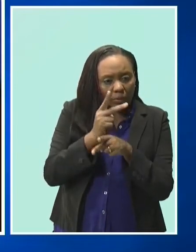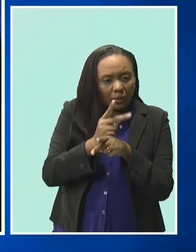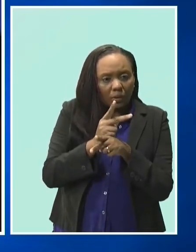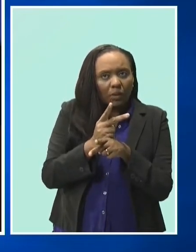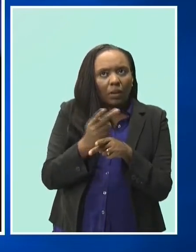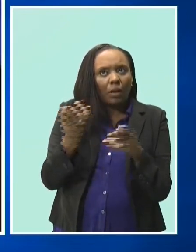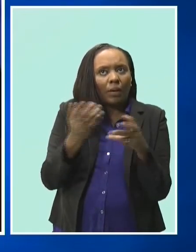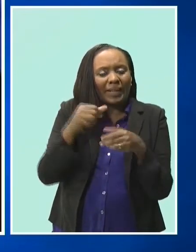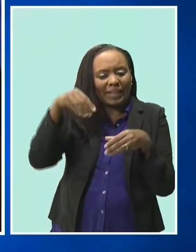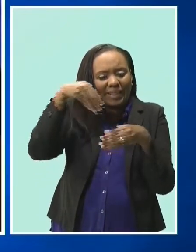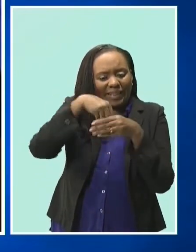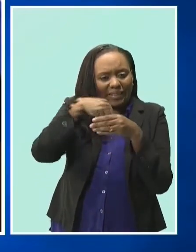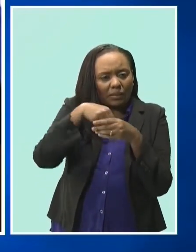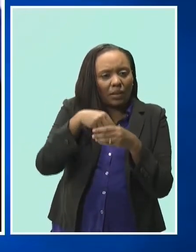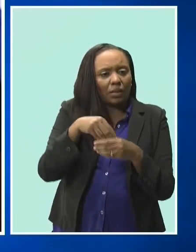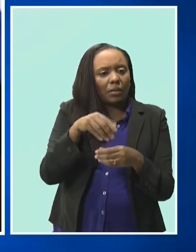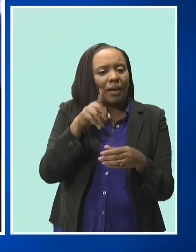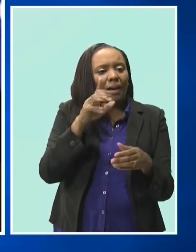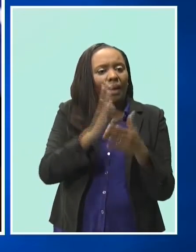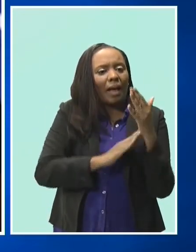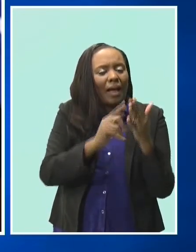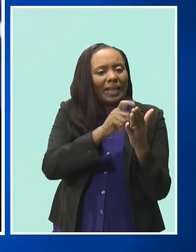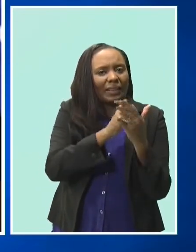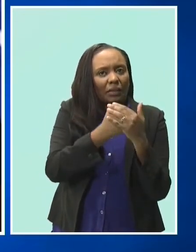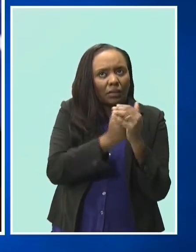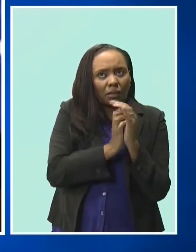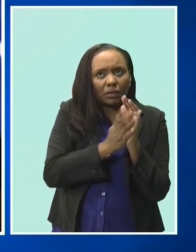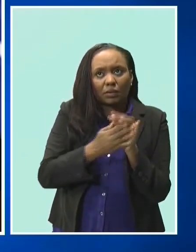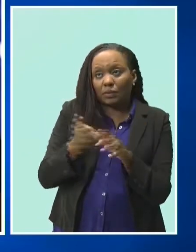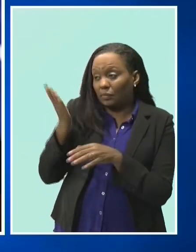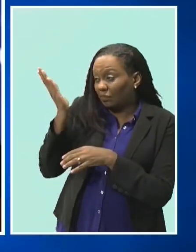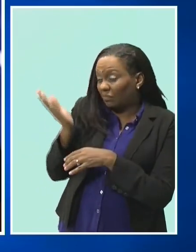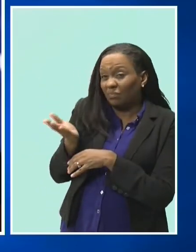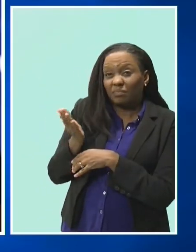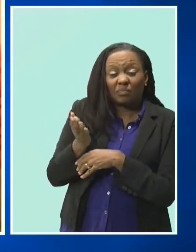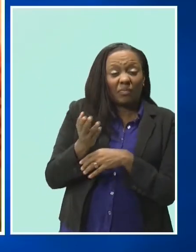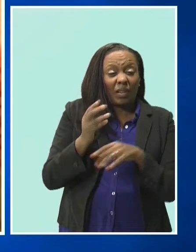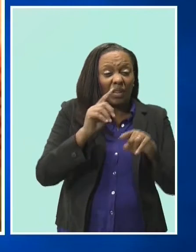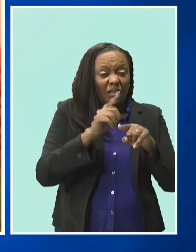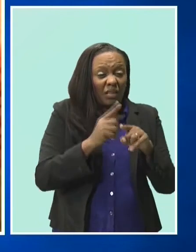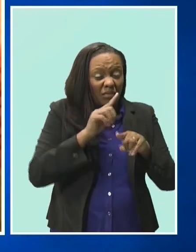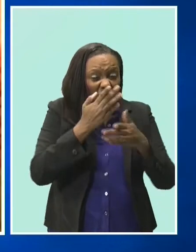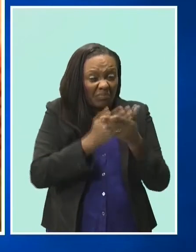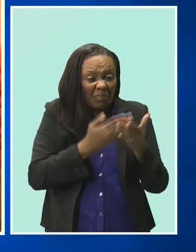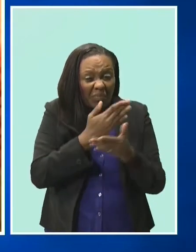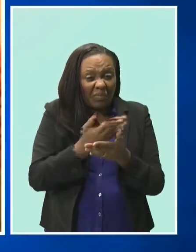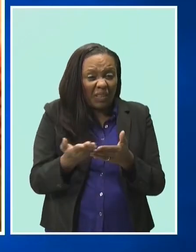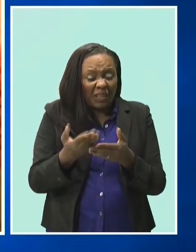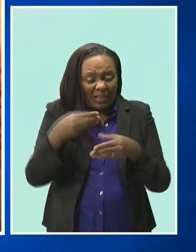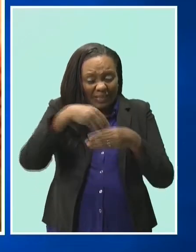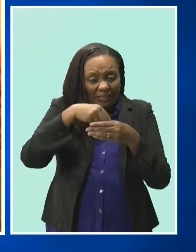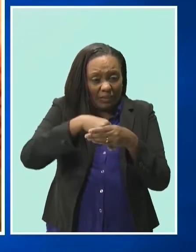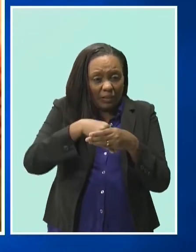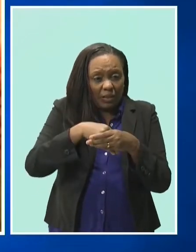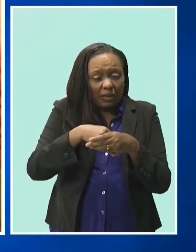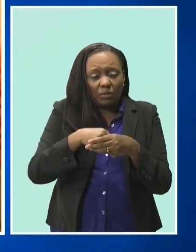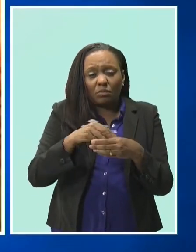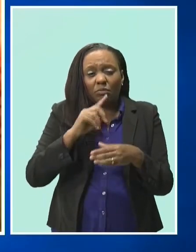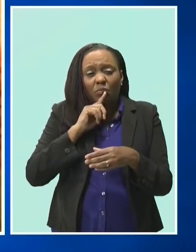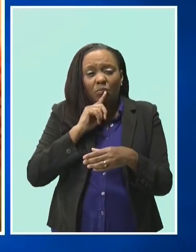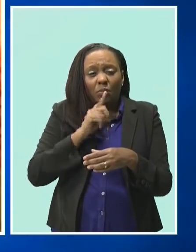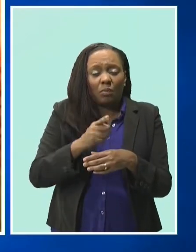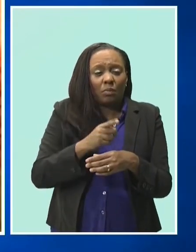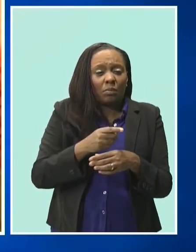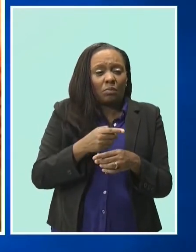chemical called triclosan that's in some hand sanitizers, and that has been found to have effects on